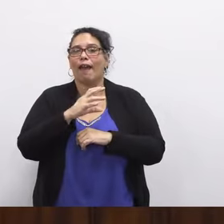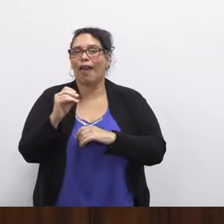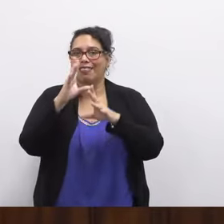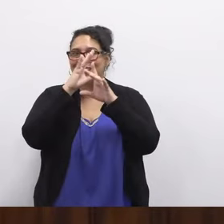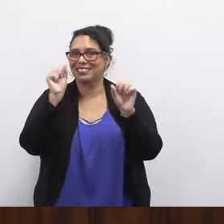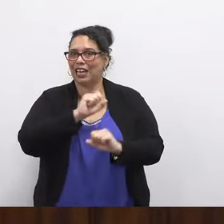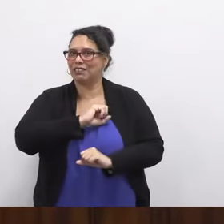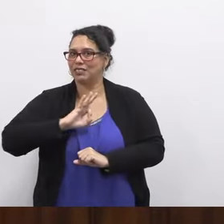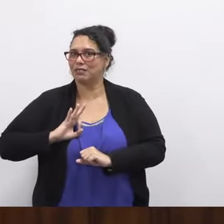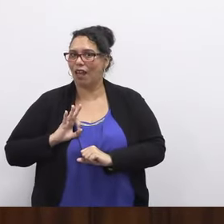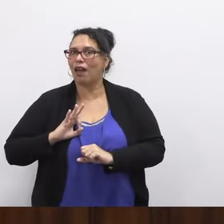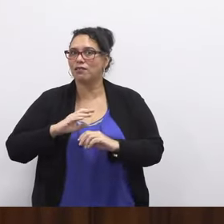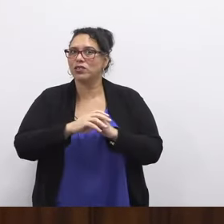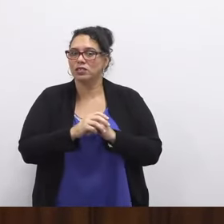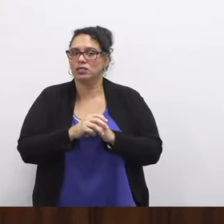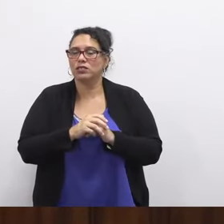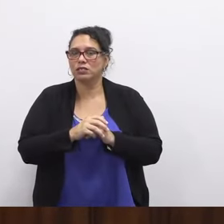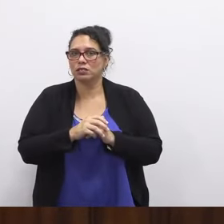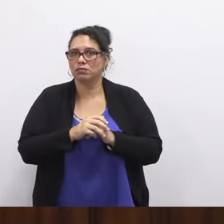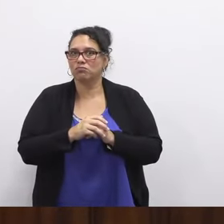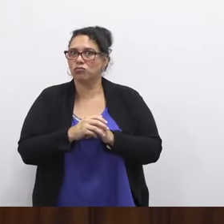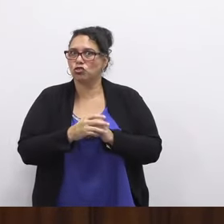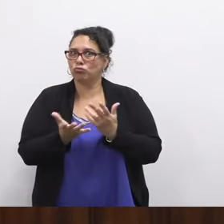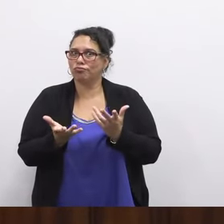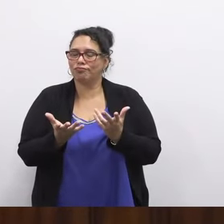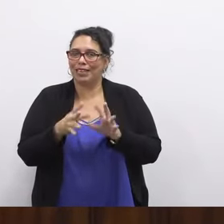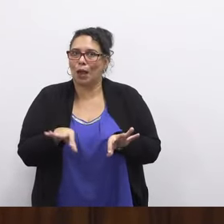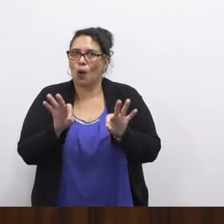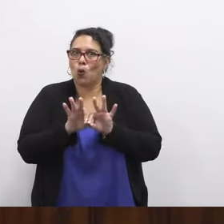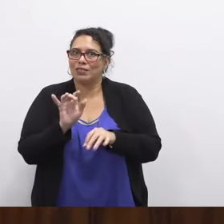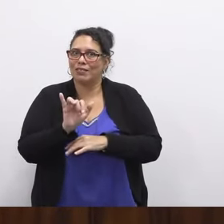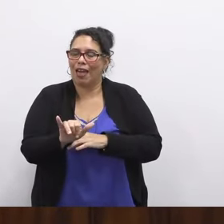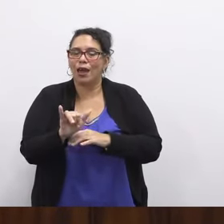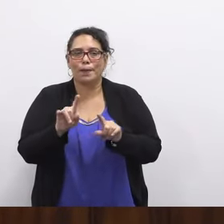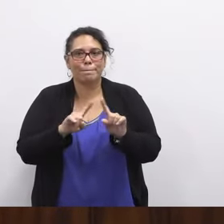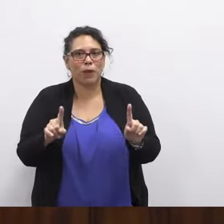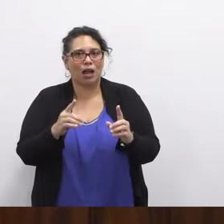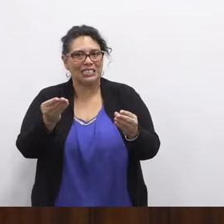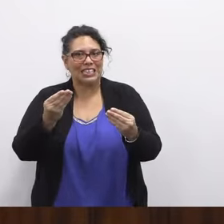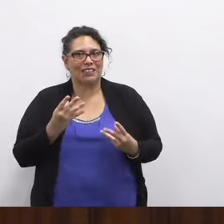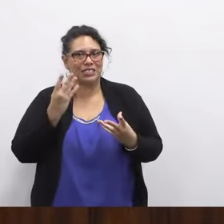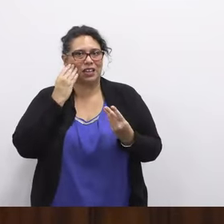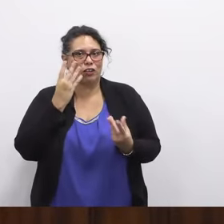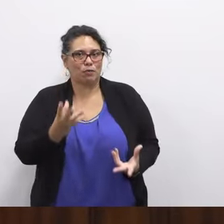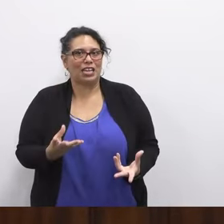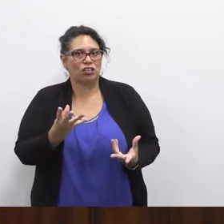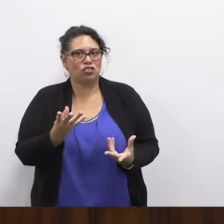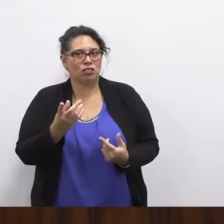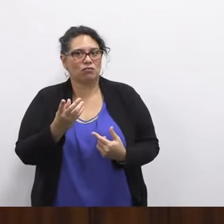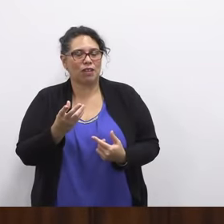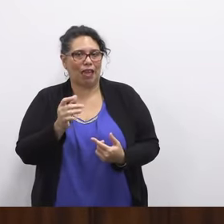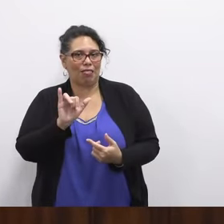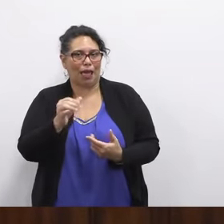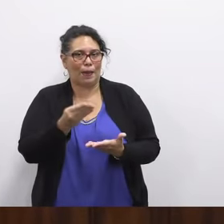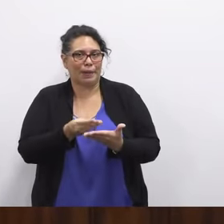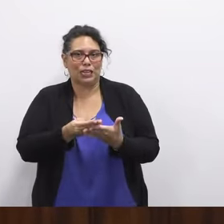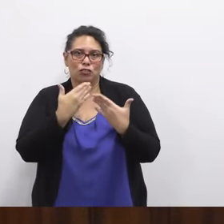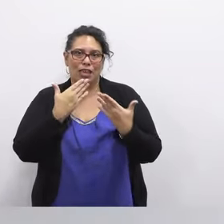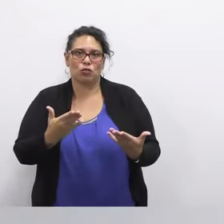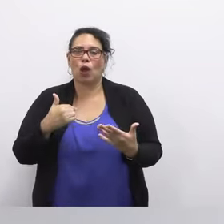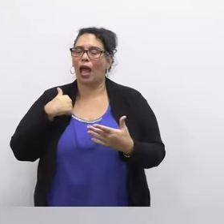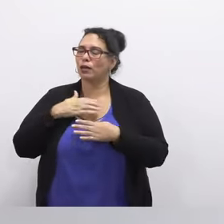staff to, you know, reiterate the importance of that, but also give us a status update on those funds. So thank you, Mariela. I appreciate